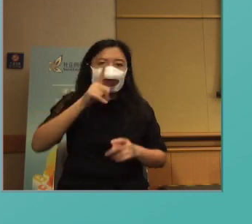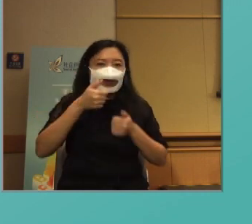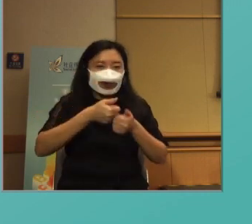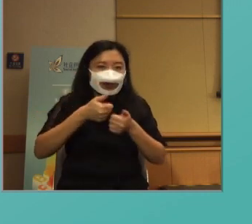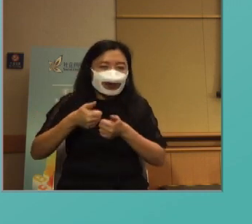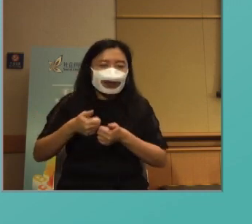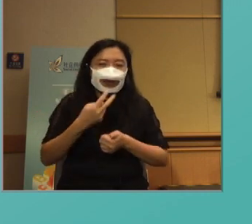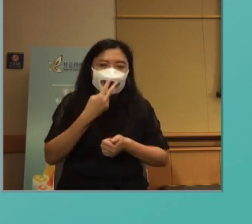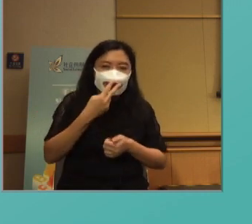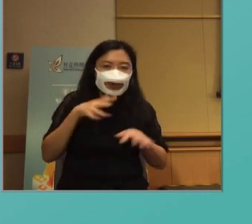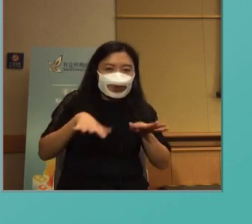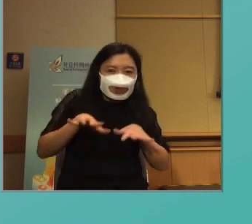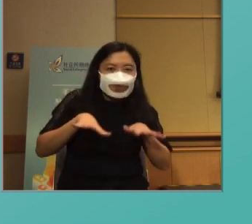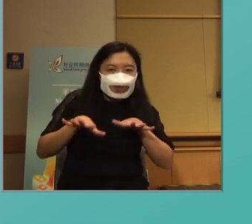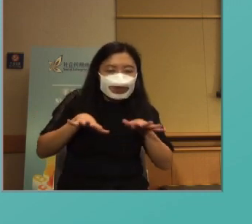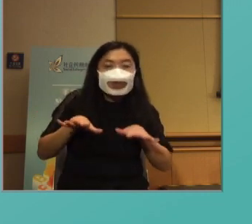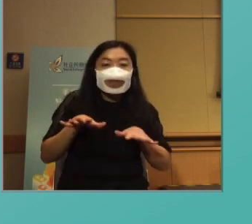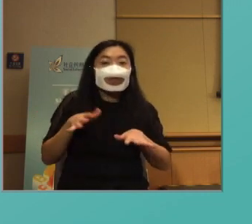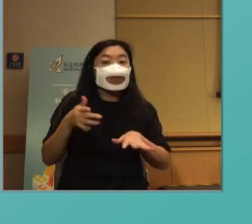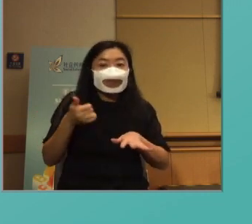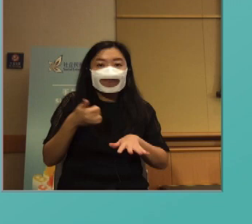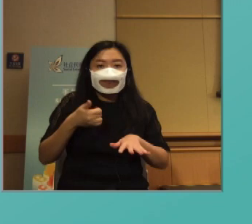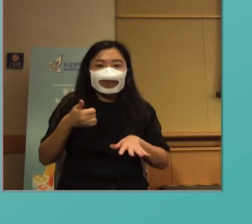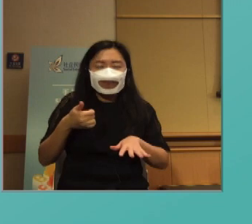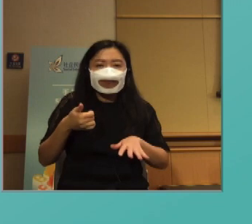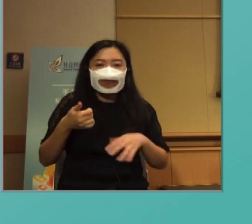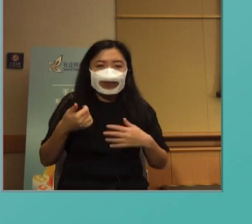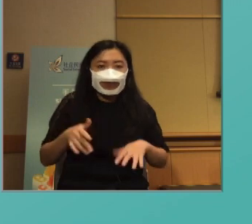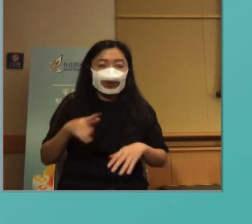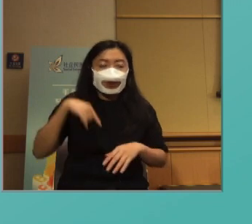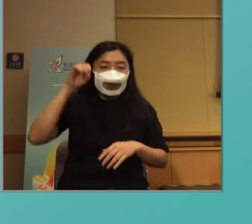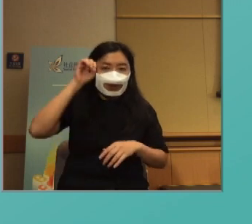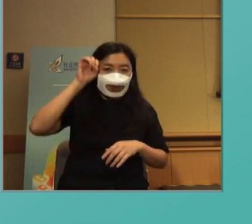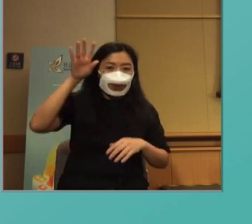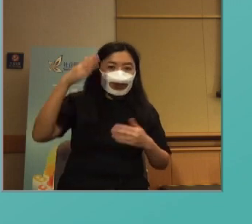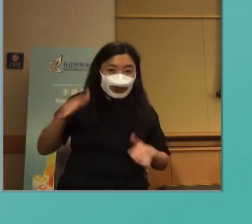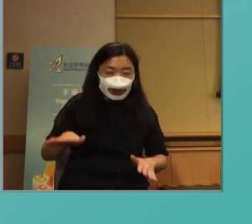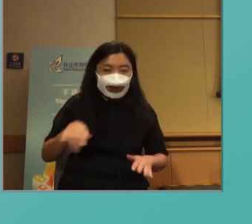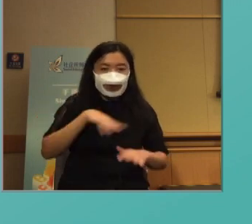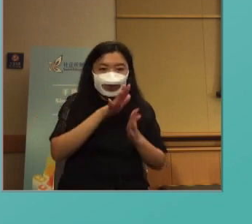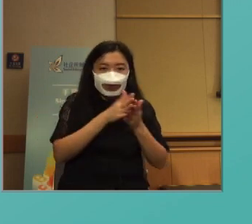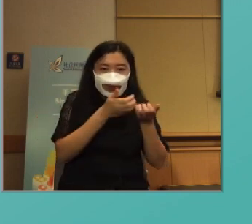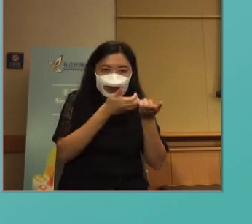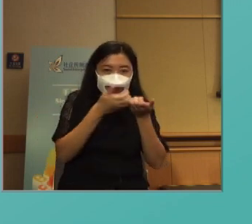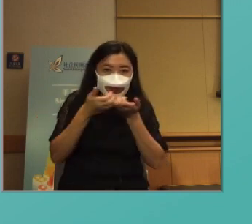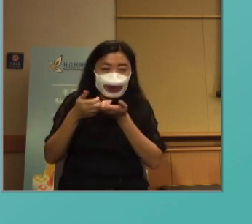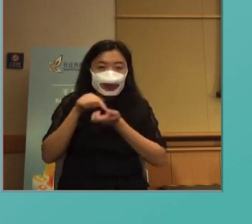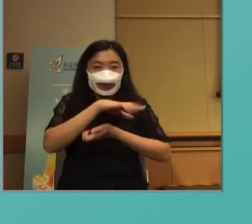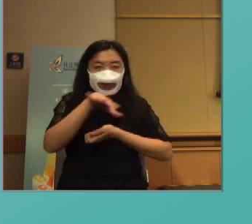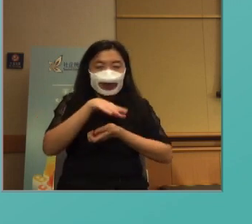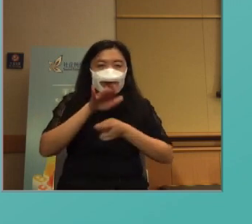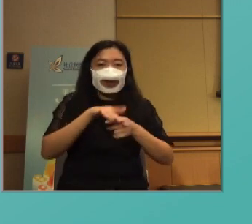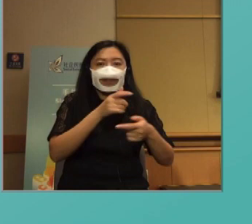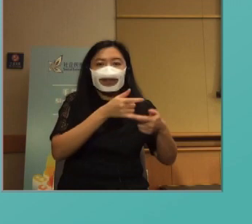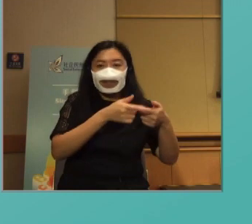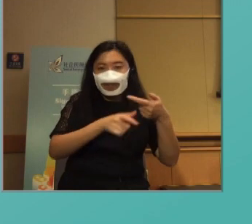Once created, digital goods can be traded in order to generate an income for creator as well.